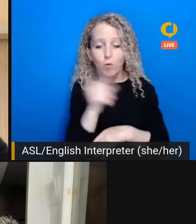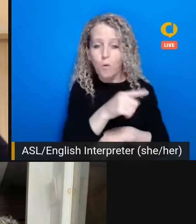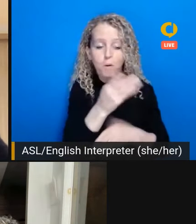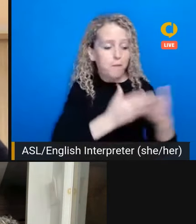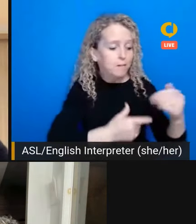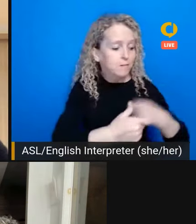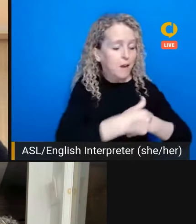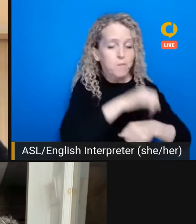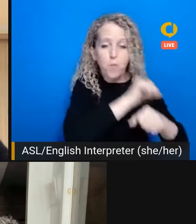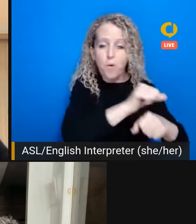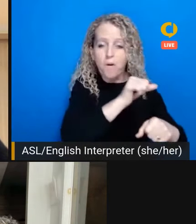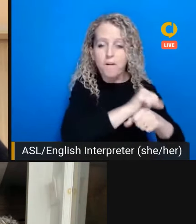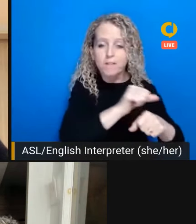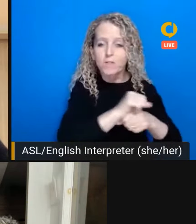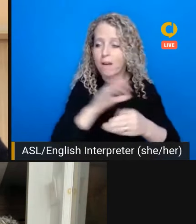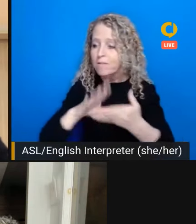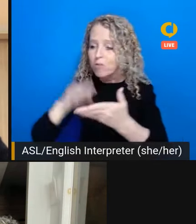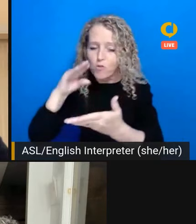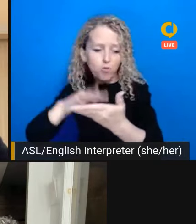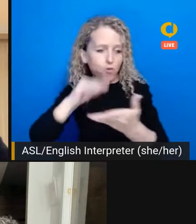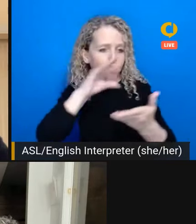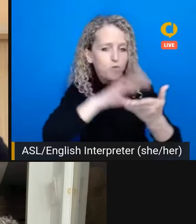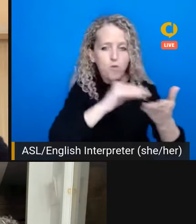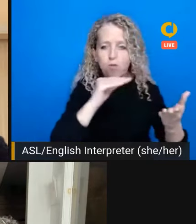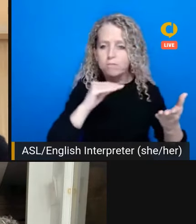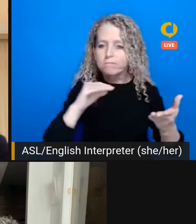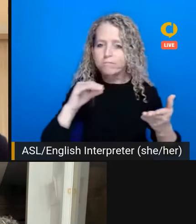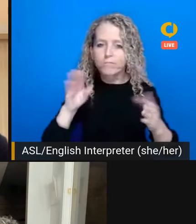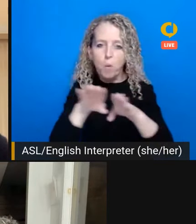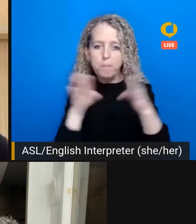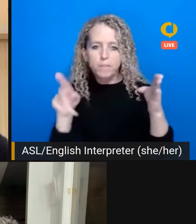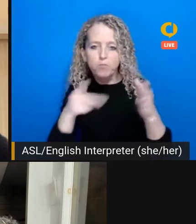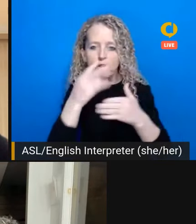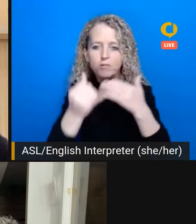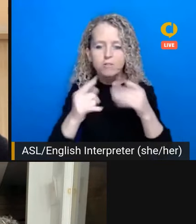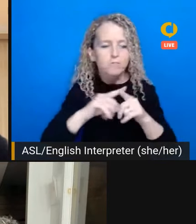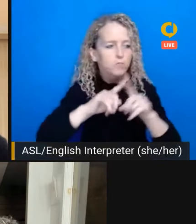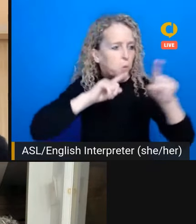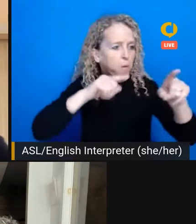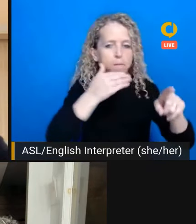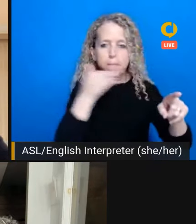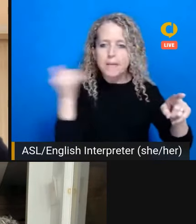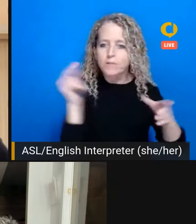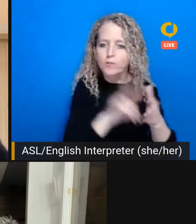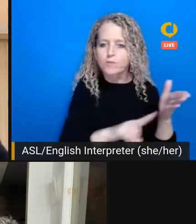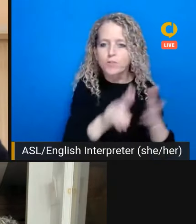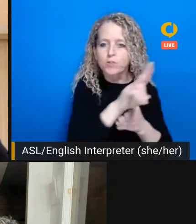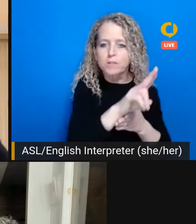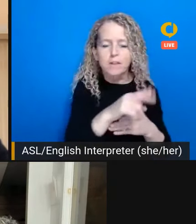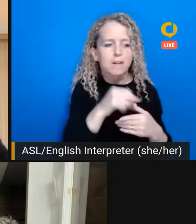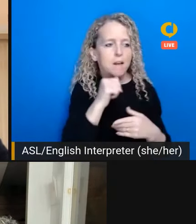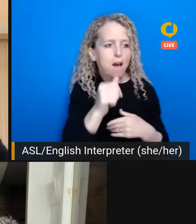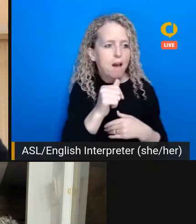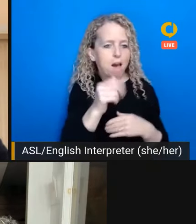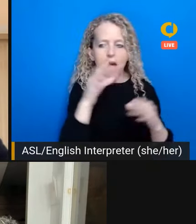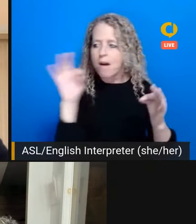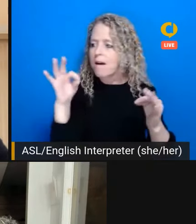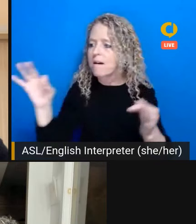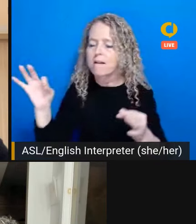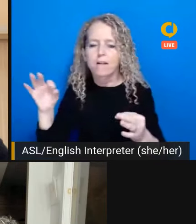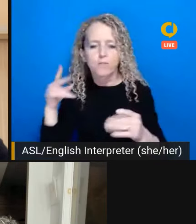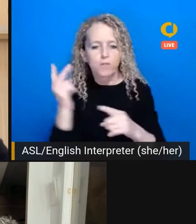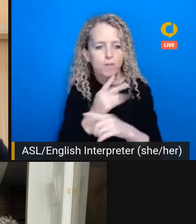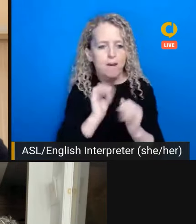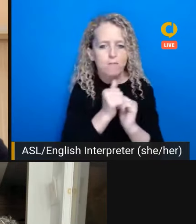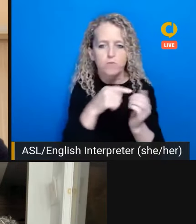source projects and learning stuff and figuring stuff out. You get to go to the best university. You know, you're not distracted by monetary worries.